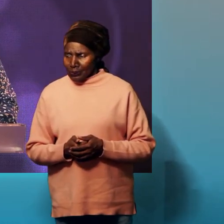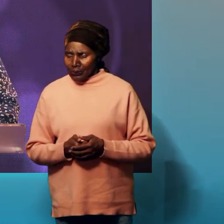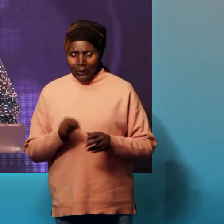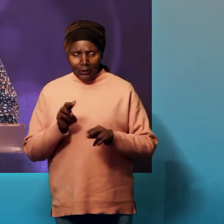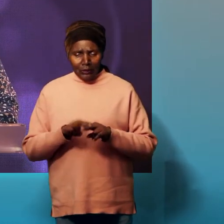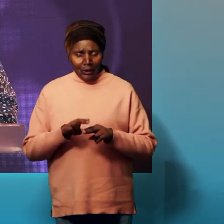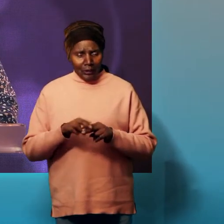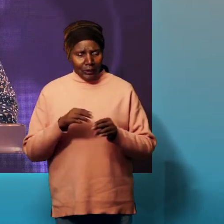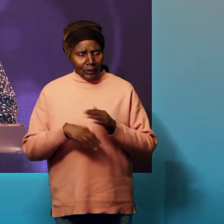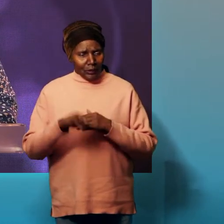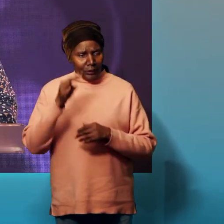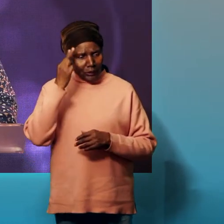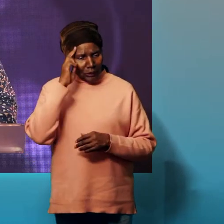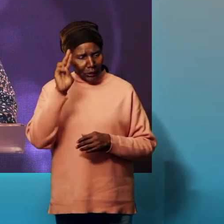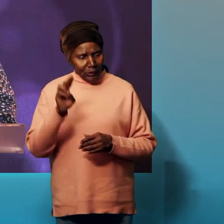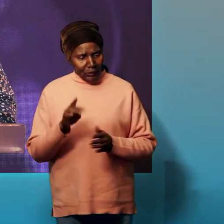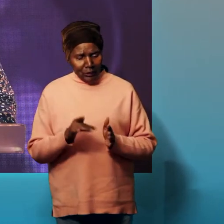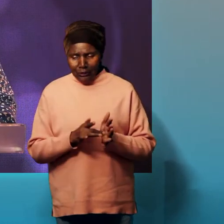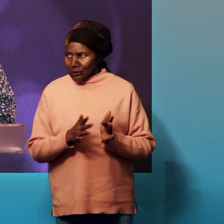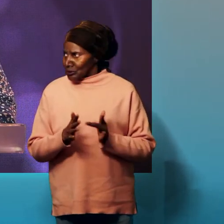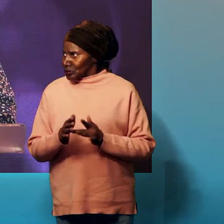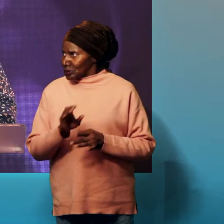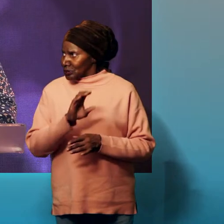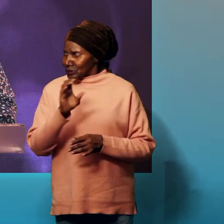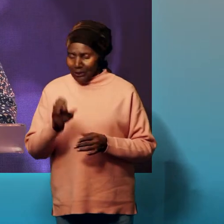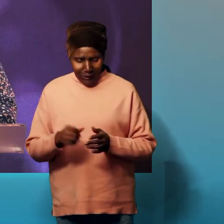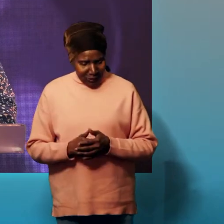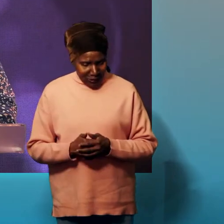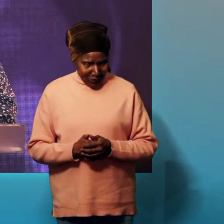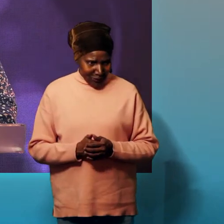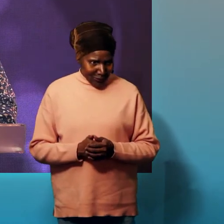name of Jesus Christ,